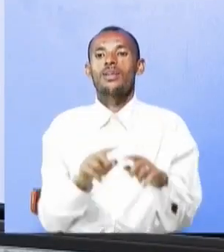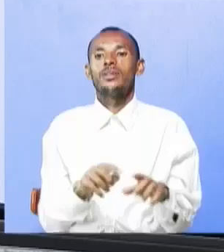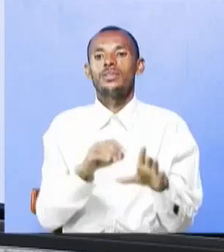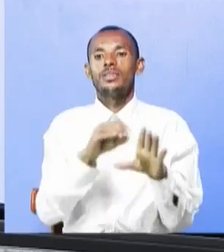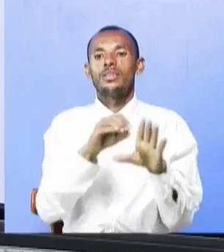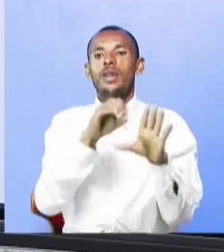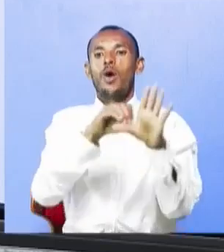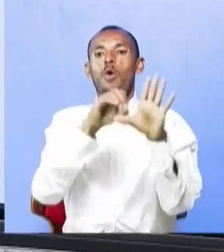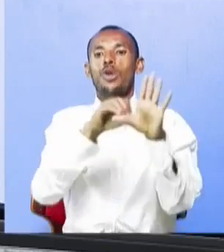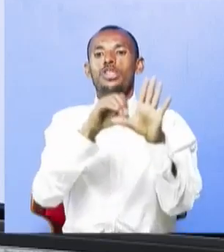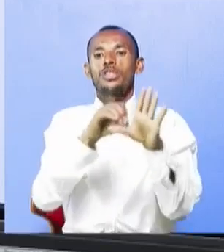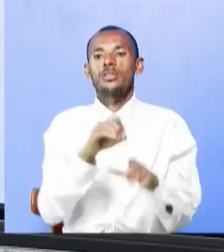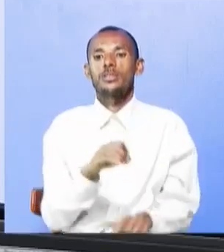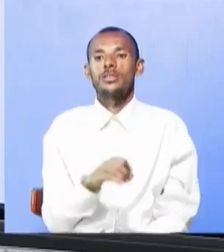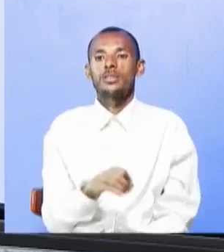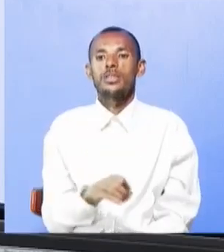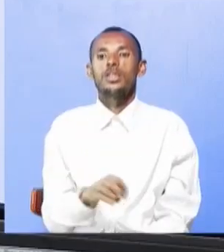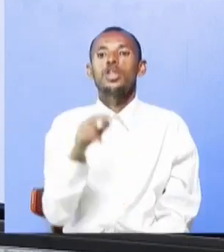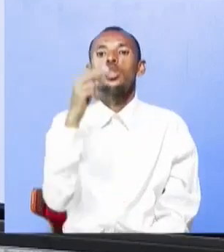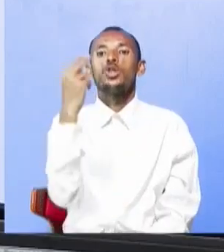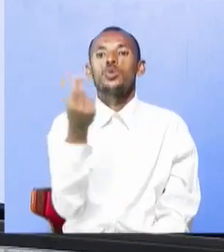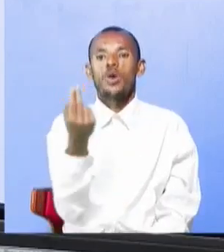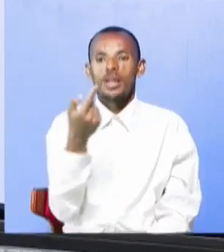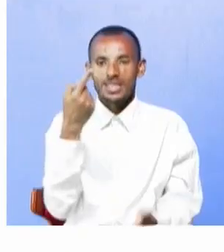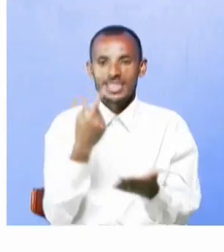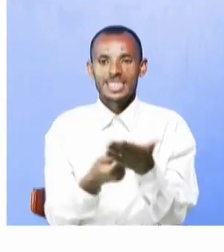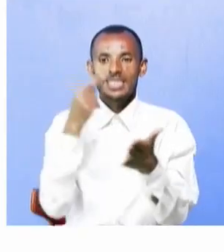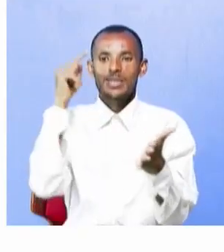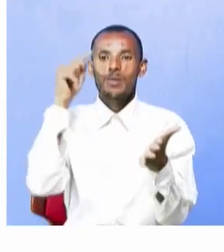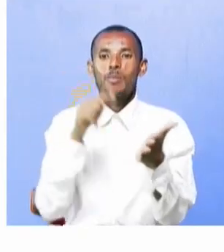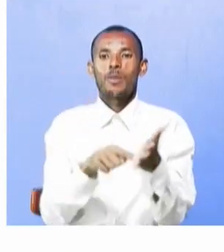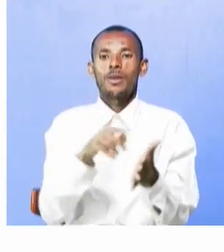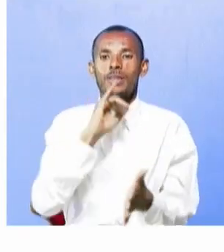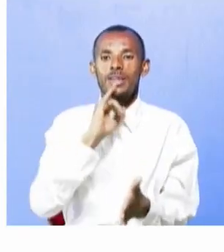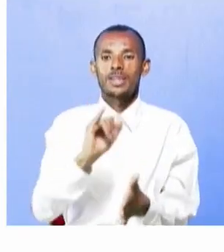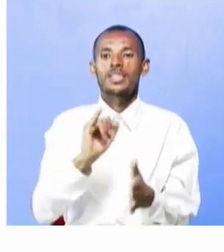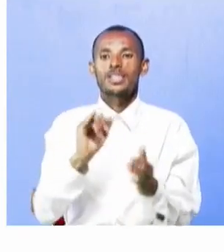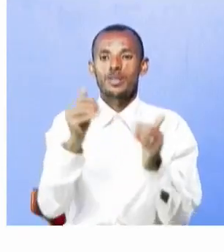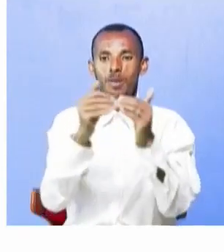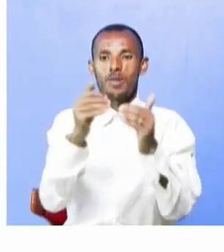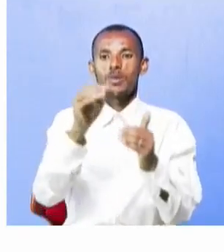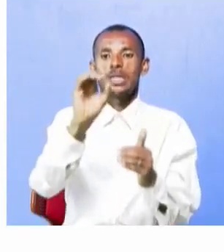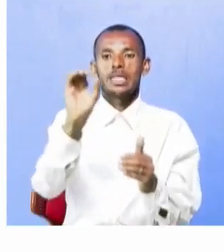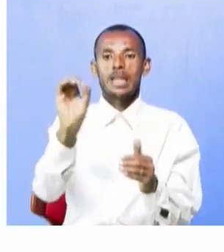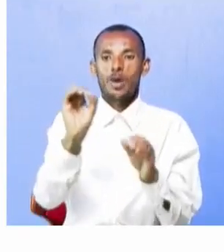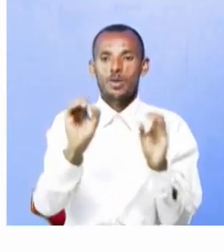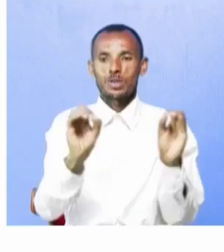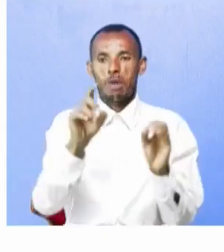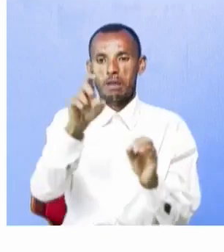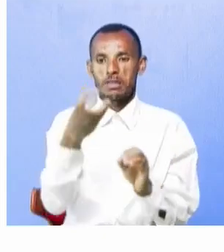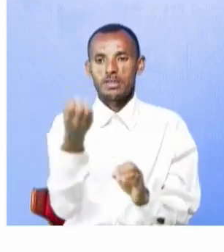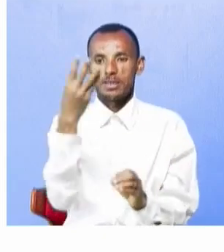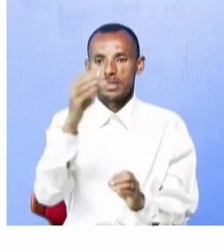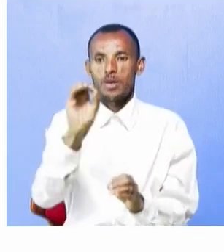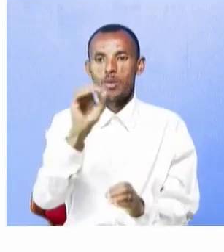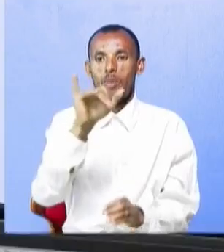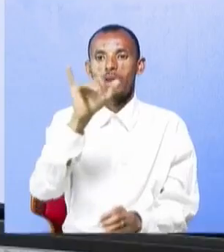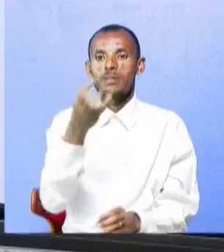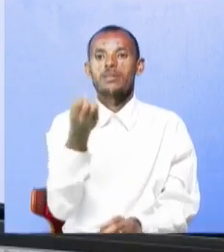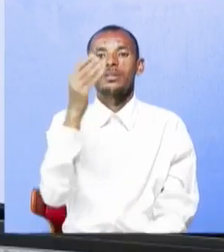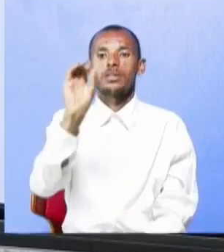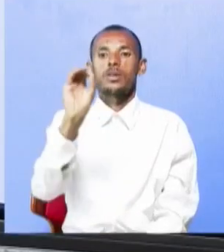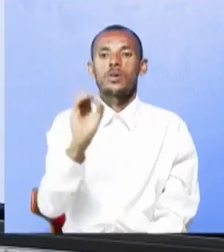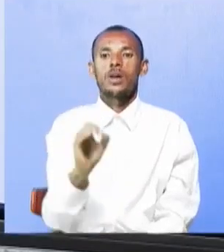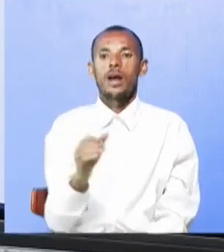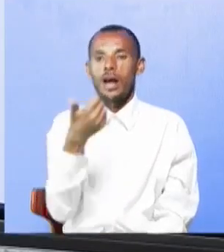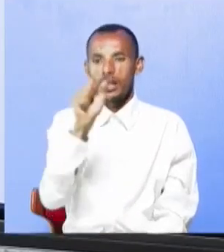intersect is called the origin. Usually this point is 0, 0, okay? So as you